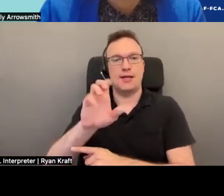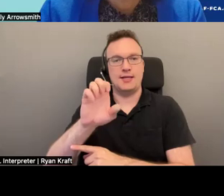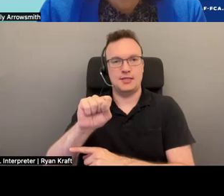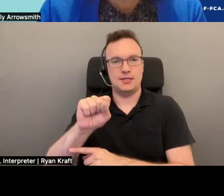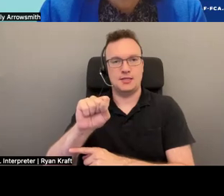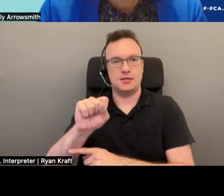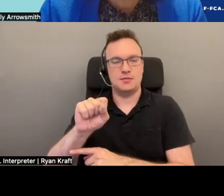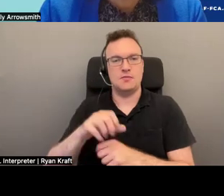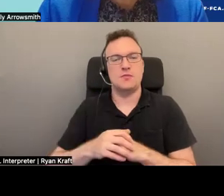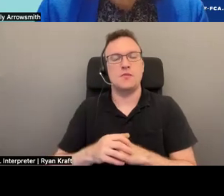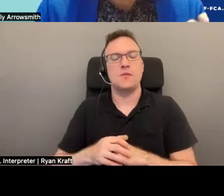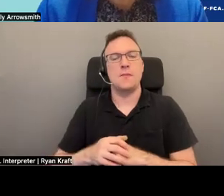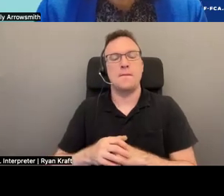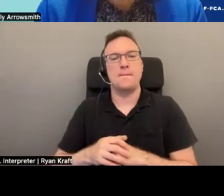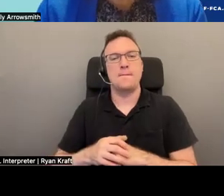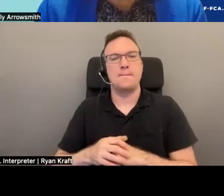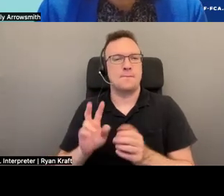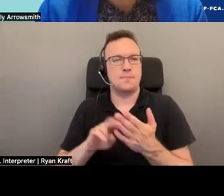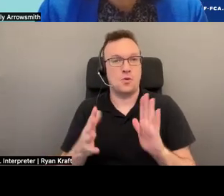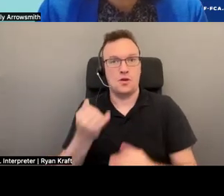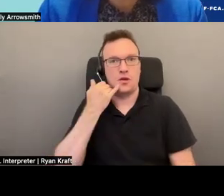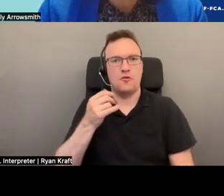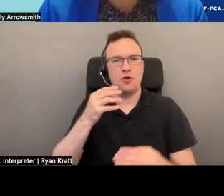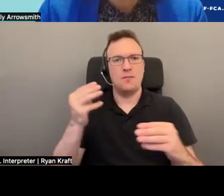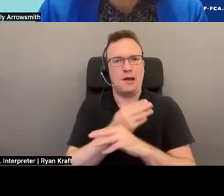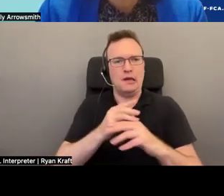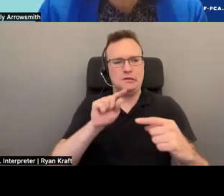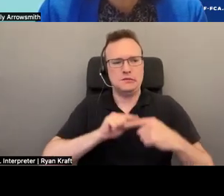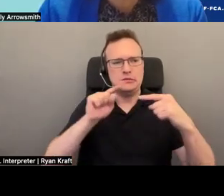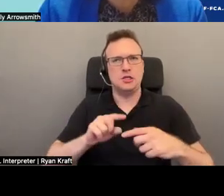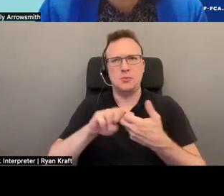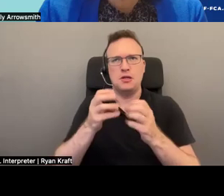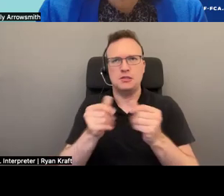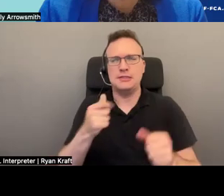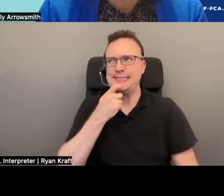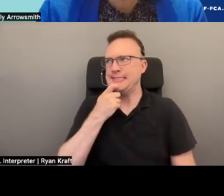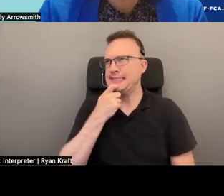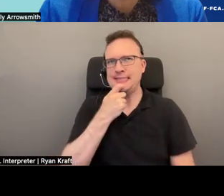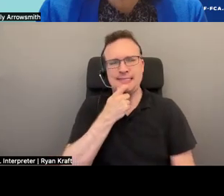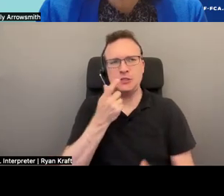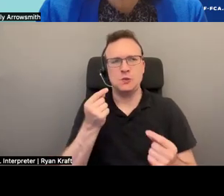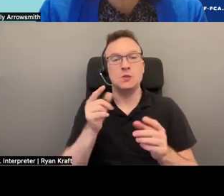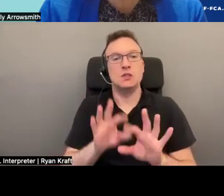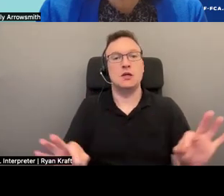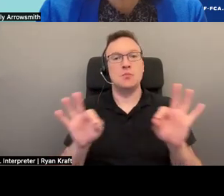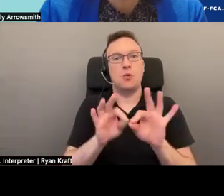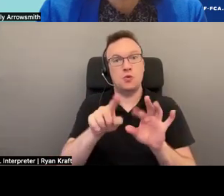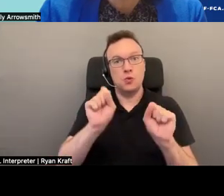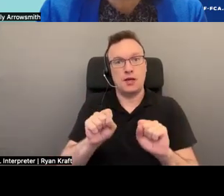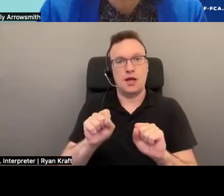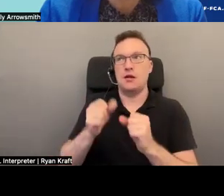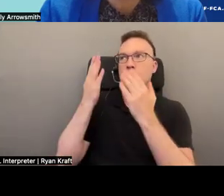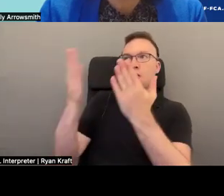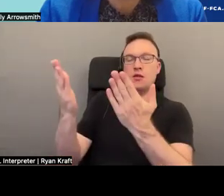So if you're struggling with math or problem solving, for example, you need to be able to review the